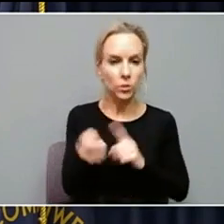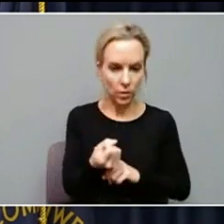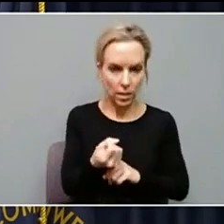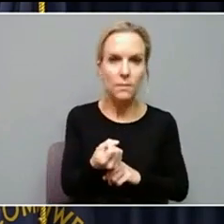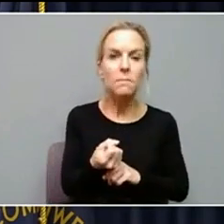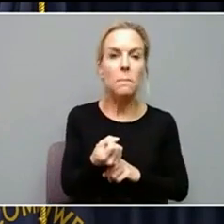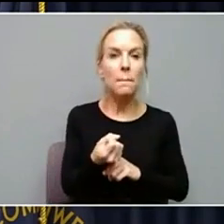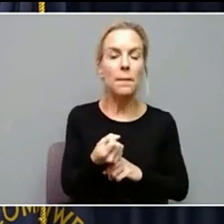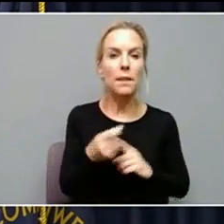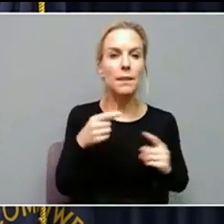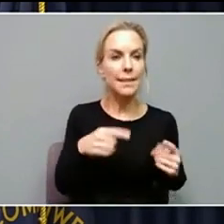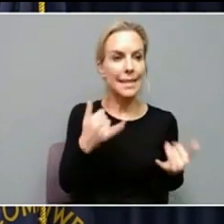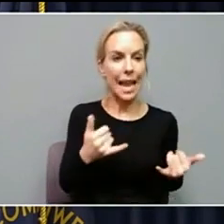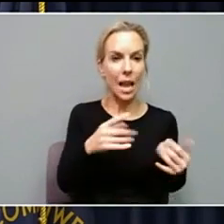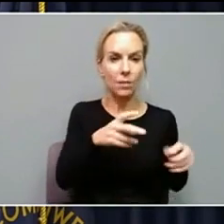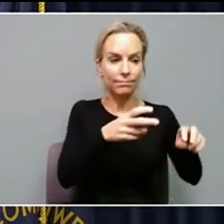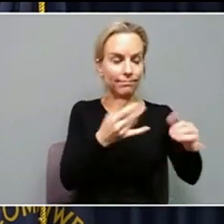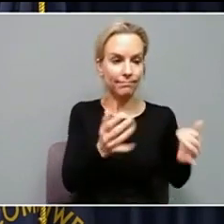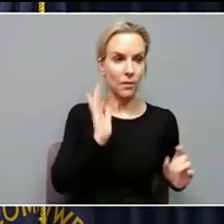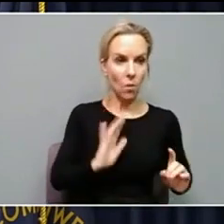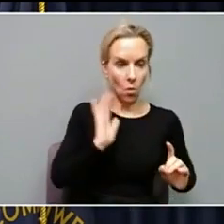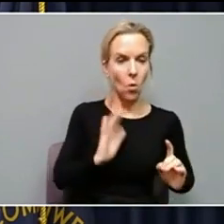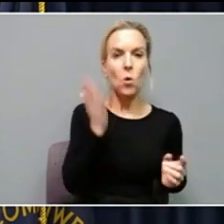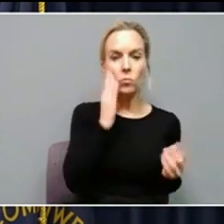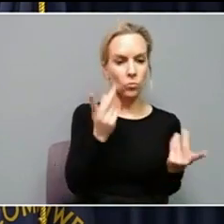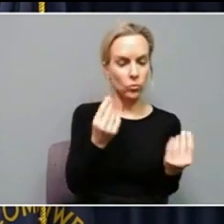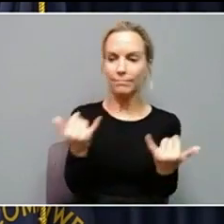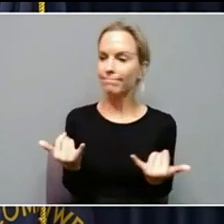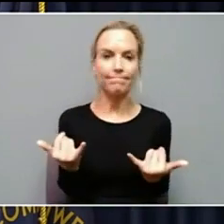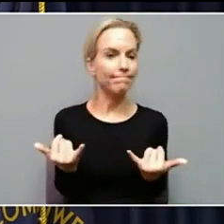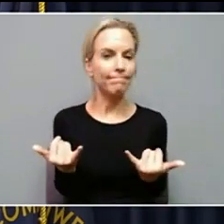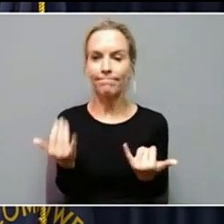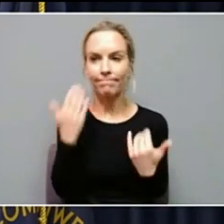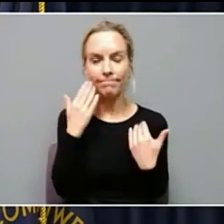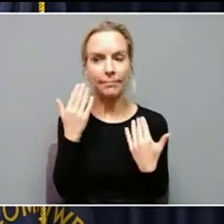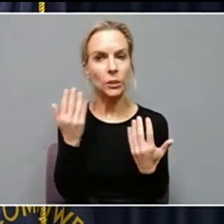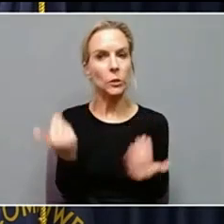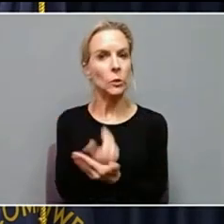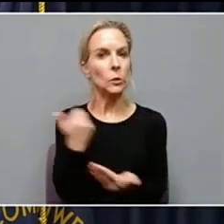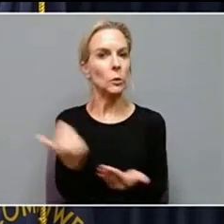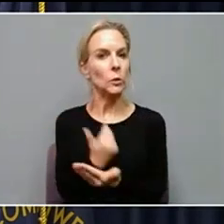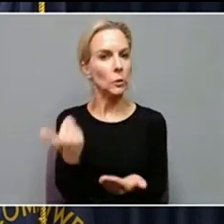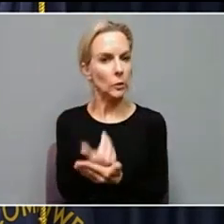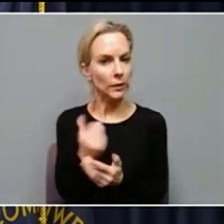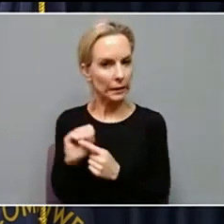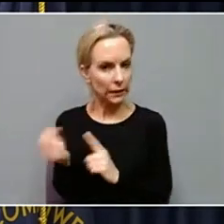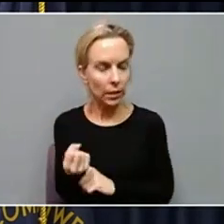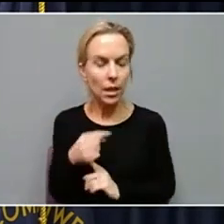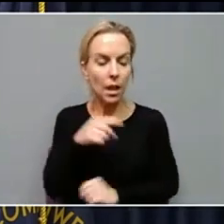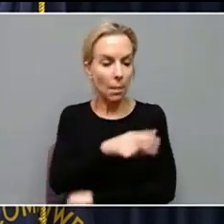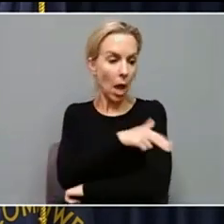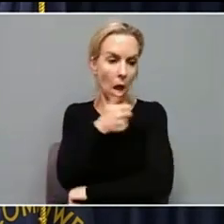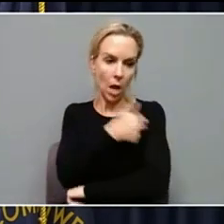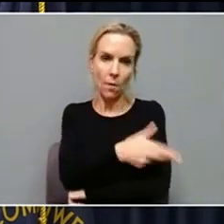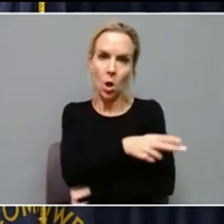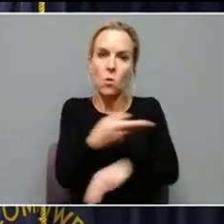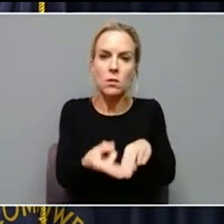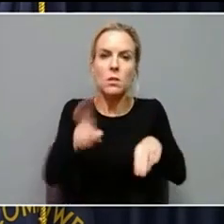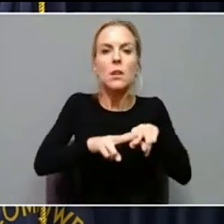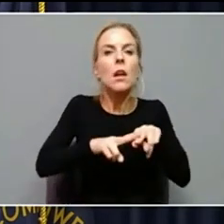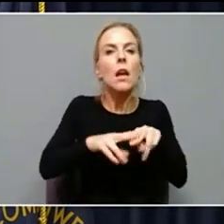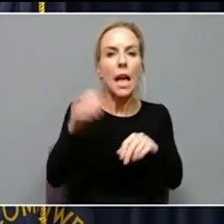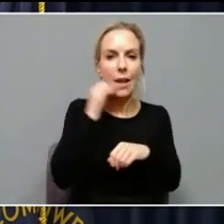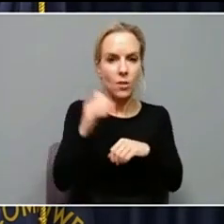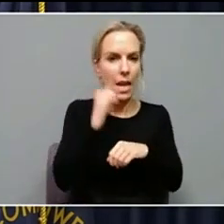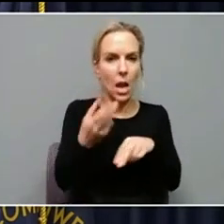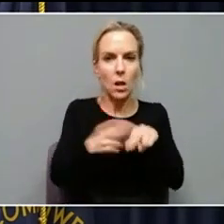uncharted territory. Let's talk about hospitalizations. Hospitalizations have increased every day without exception